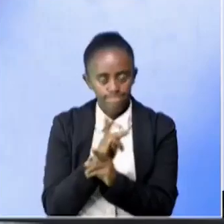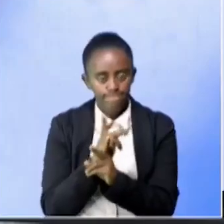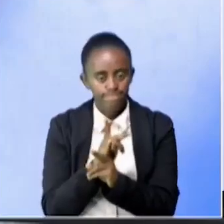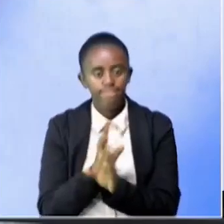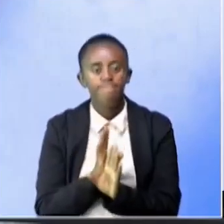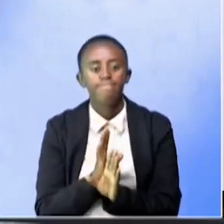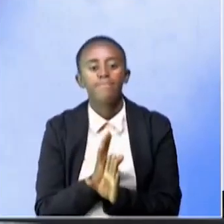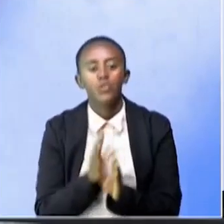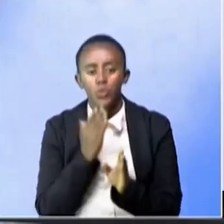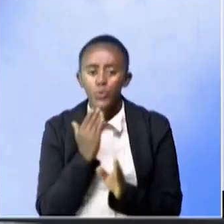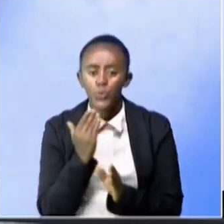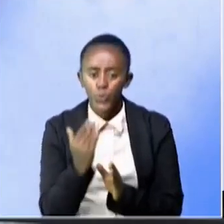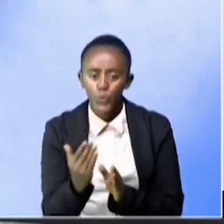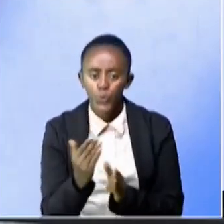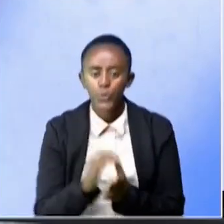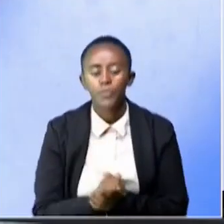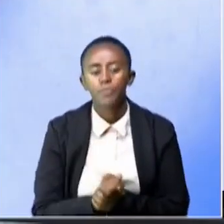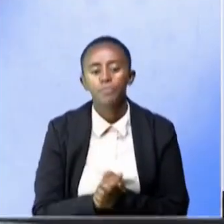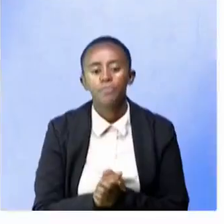Good.